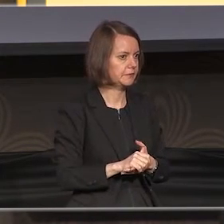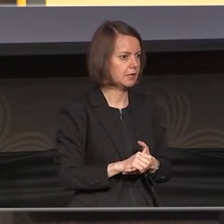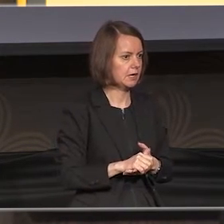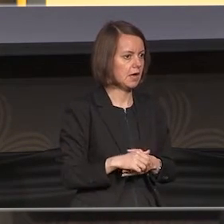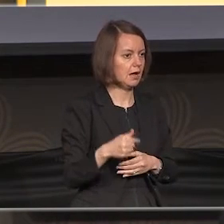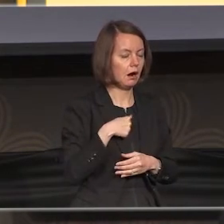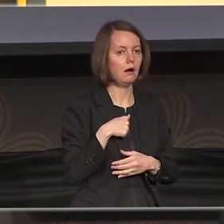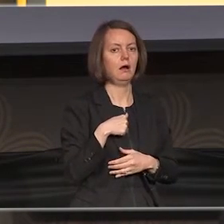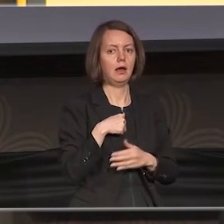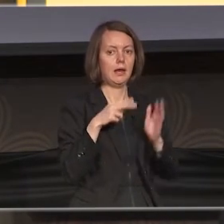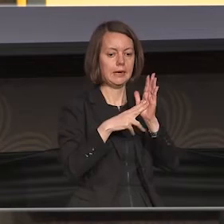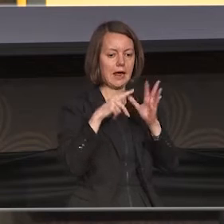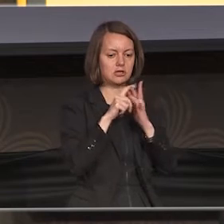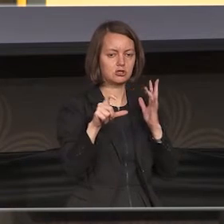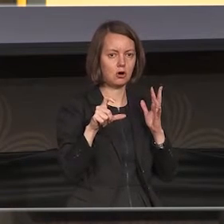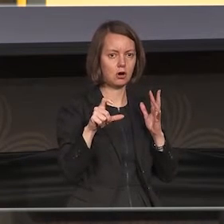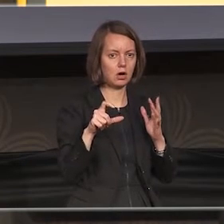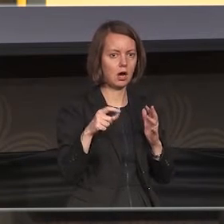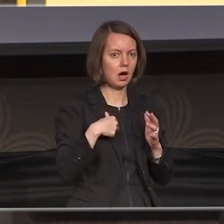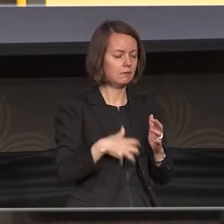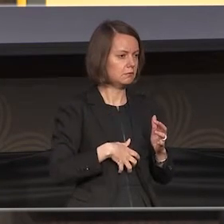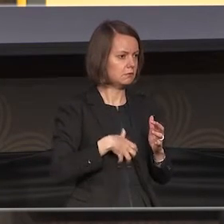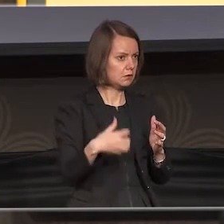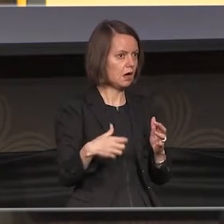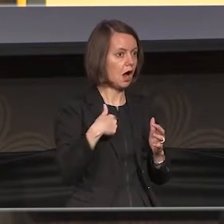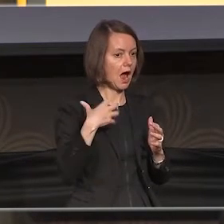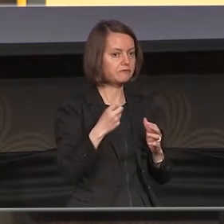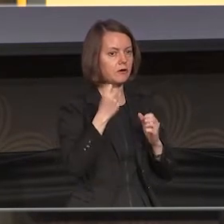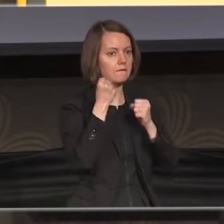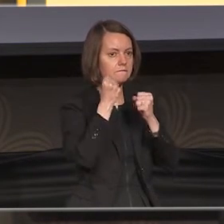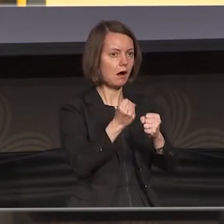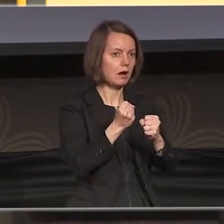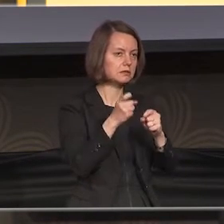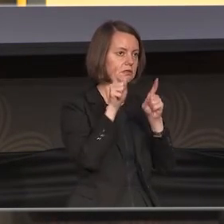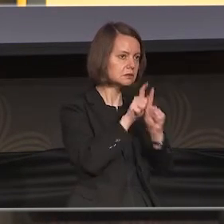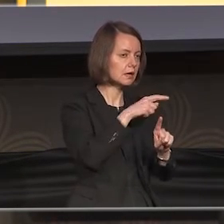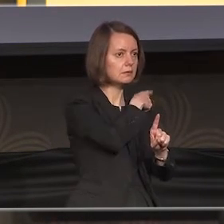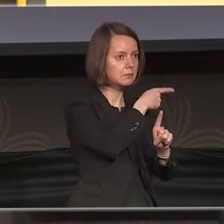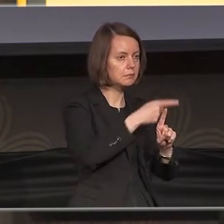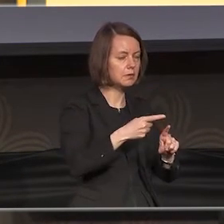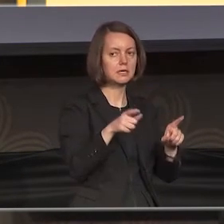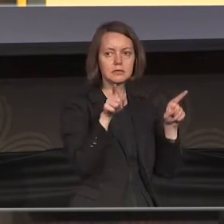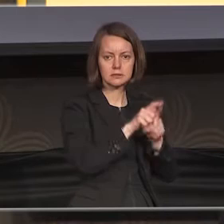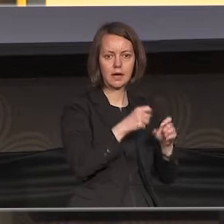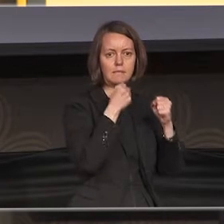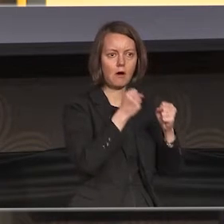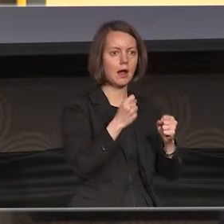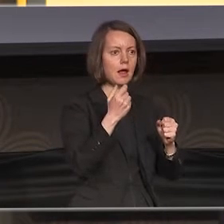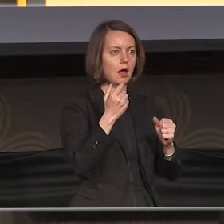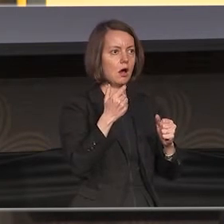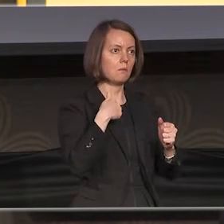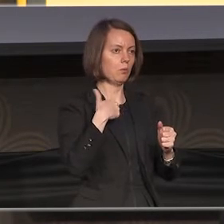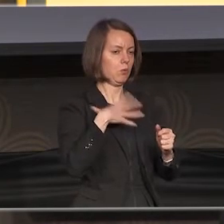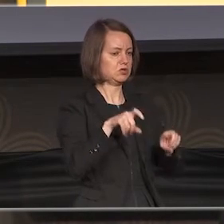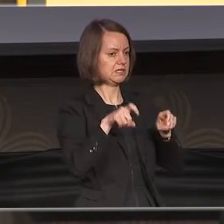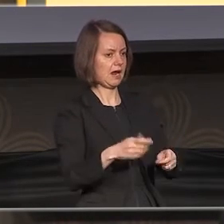fight an old fight for the rights to remain on country. Now, I want to give you a very short